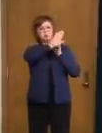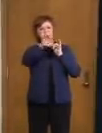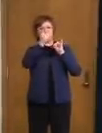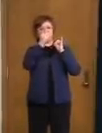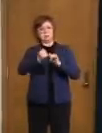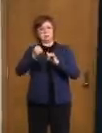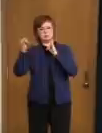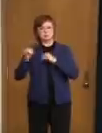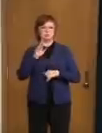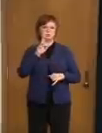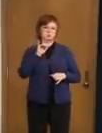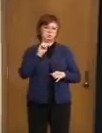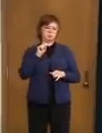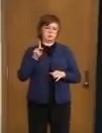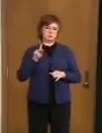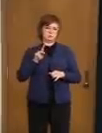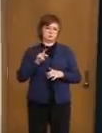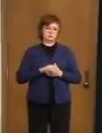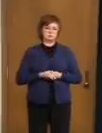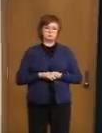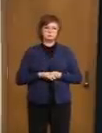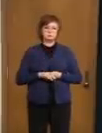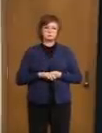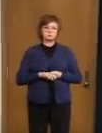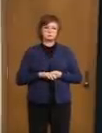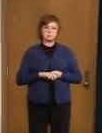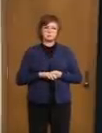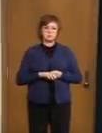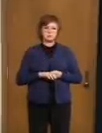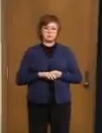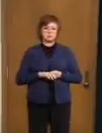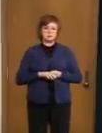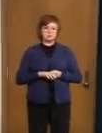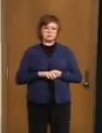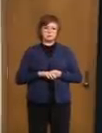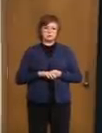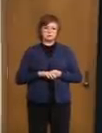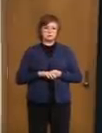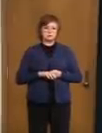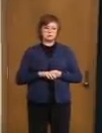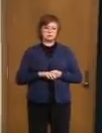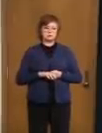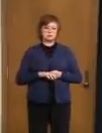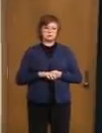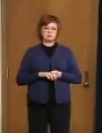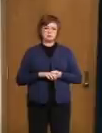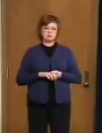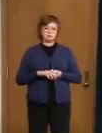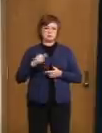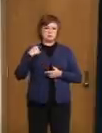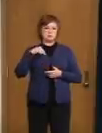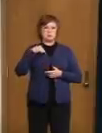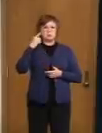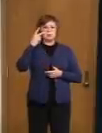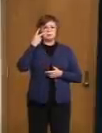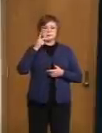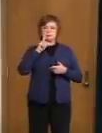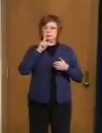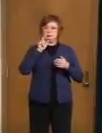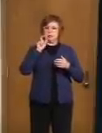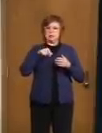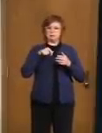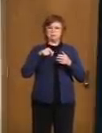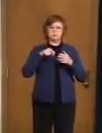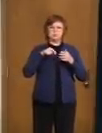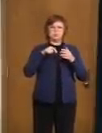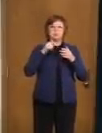still bring our case numbers down, as we've seen repeatedly in December and earlier as well. And